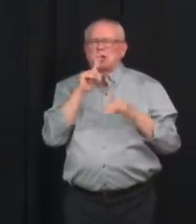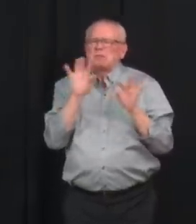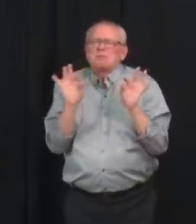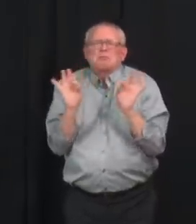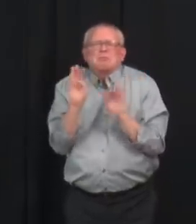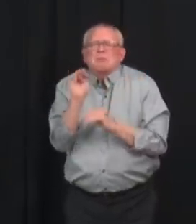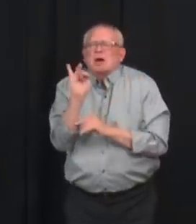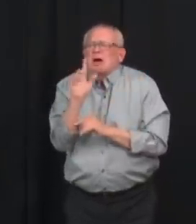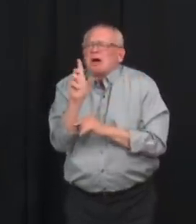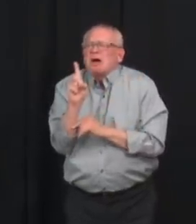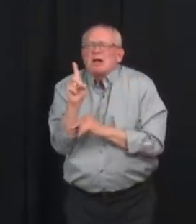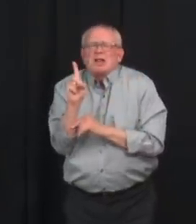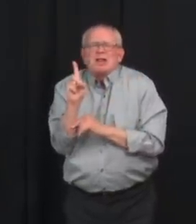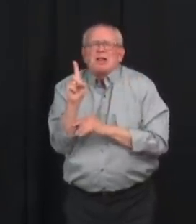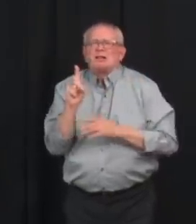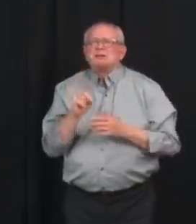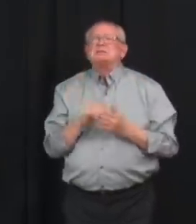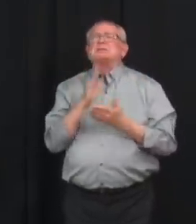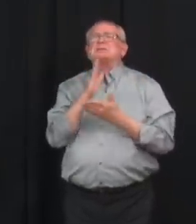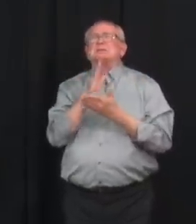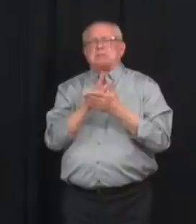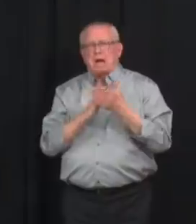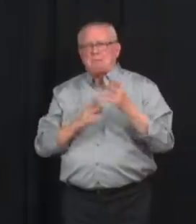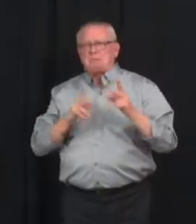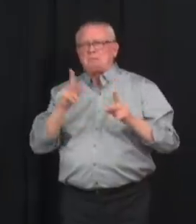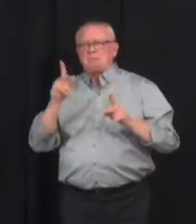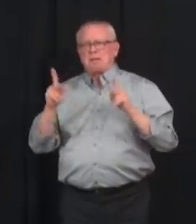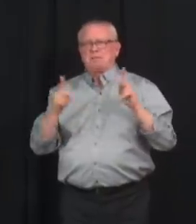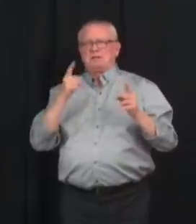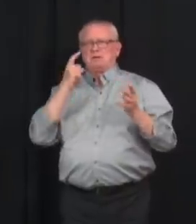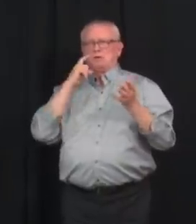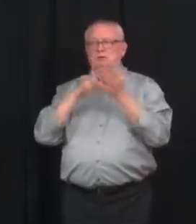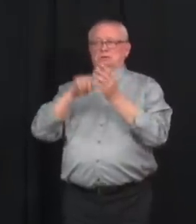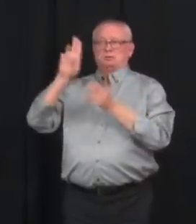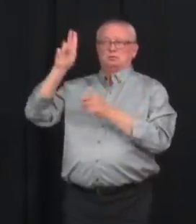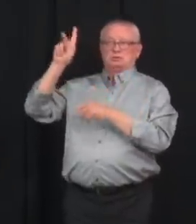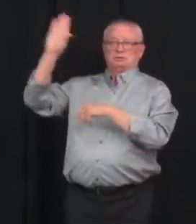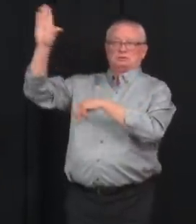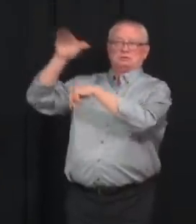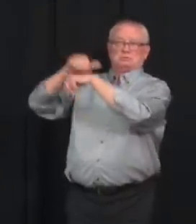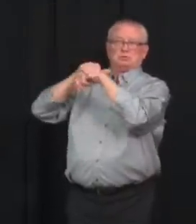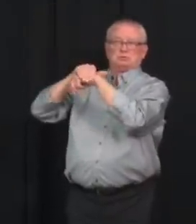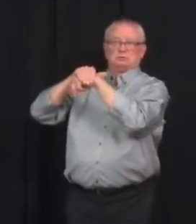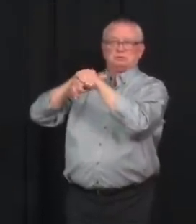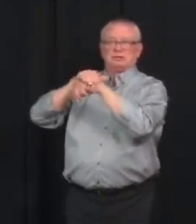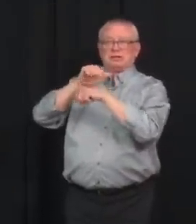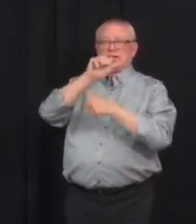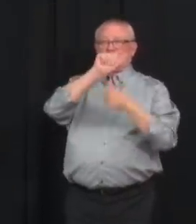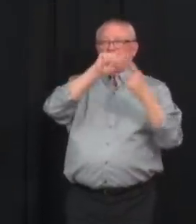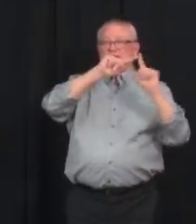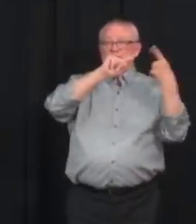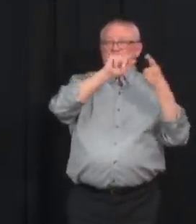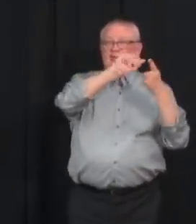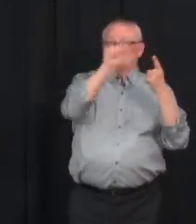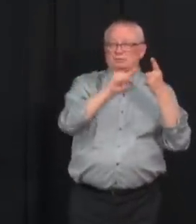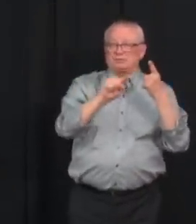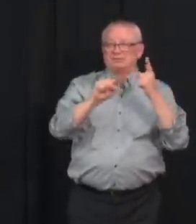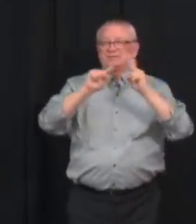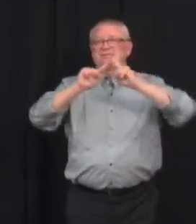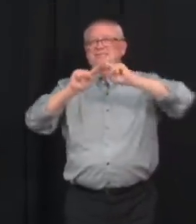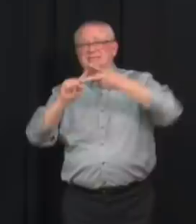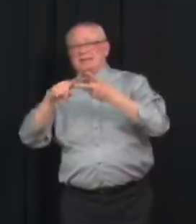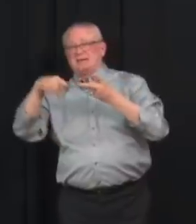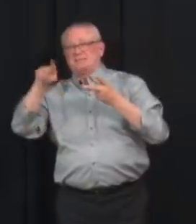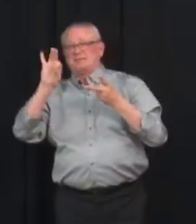it appears people who received a Pfizer dose 4 weeks after AstraZeneca had more general reactions such as fever